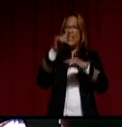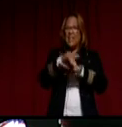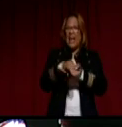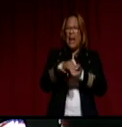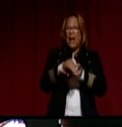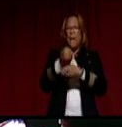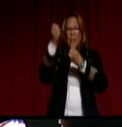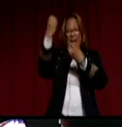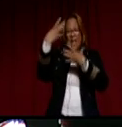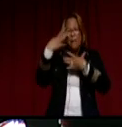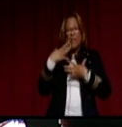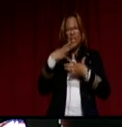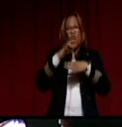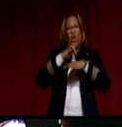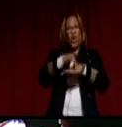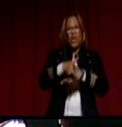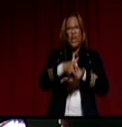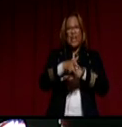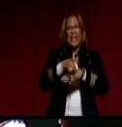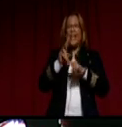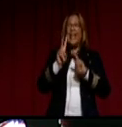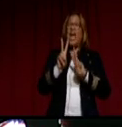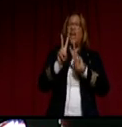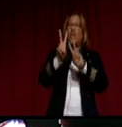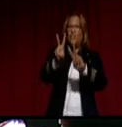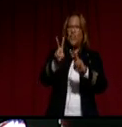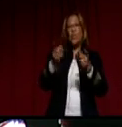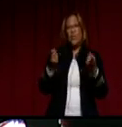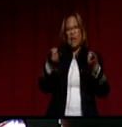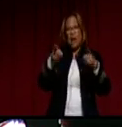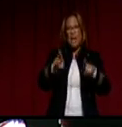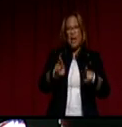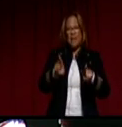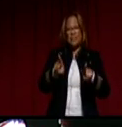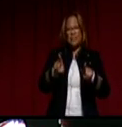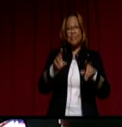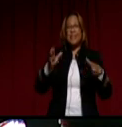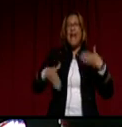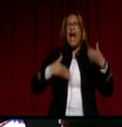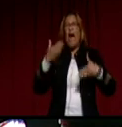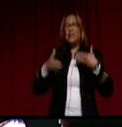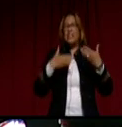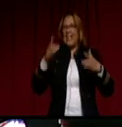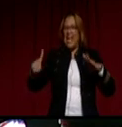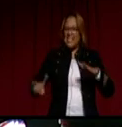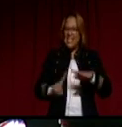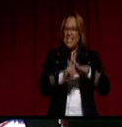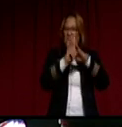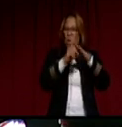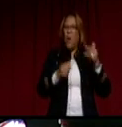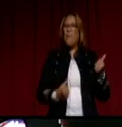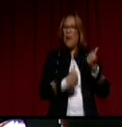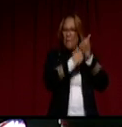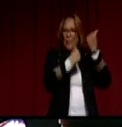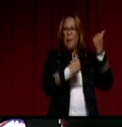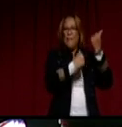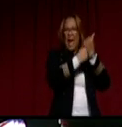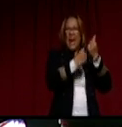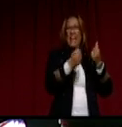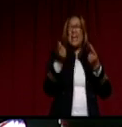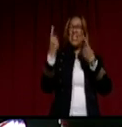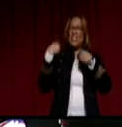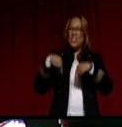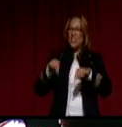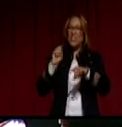earlier in the week that he had a funeral to come up, and so I was glad to step in and to be back at Faith in